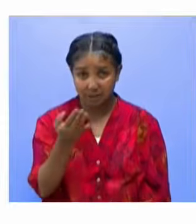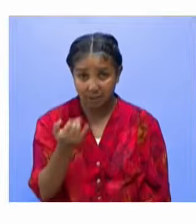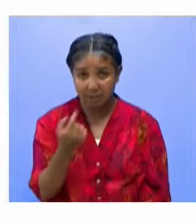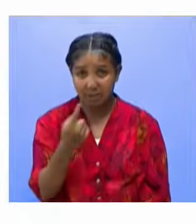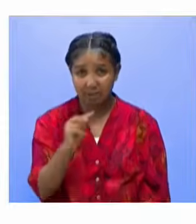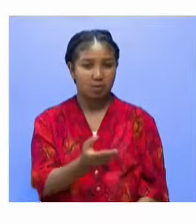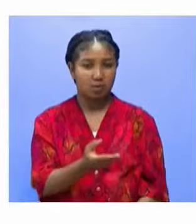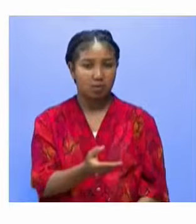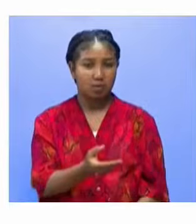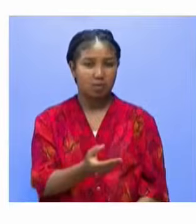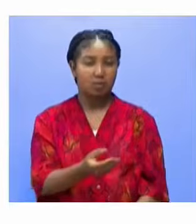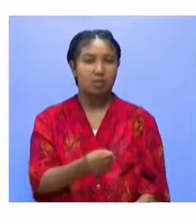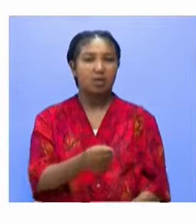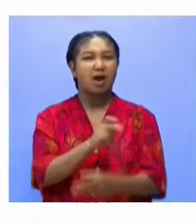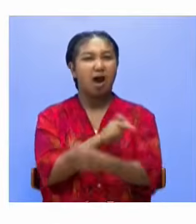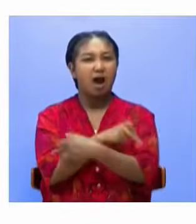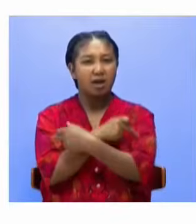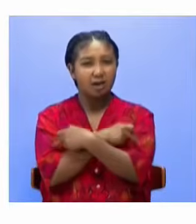the